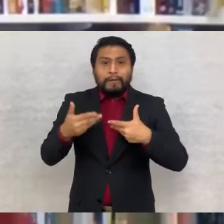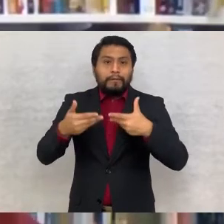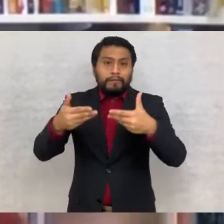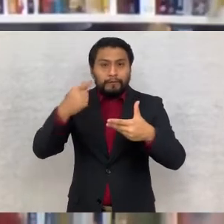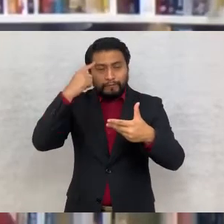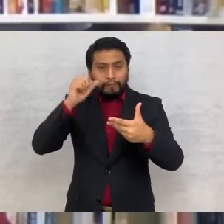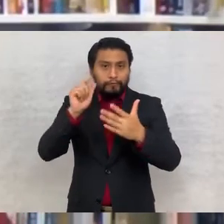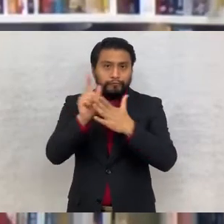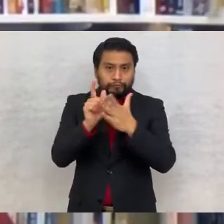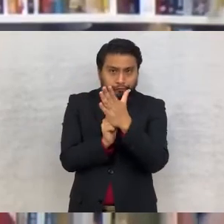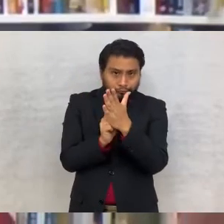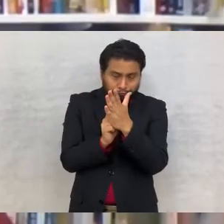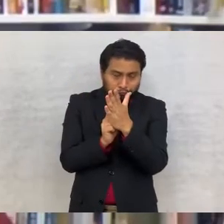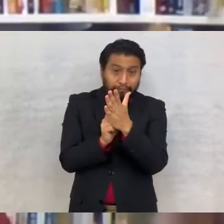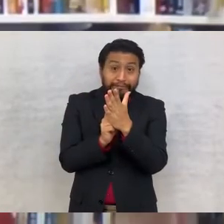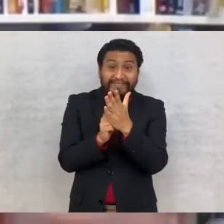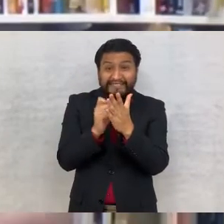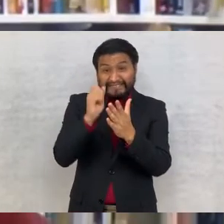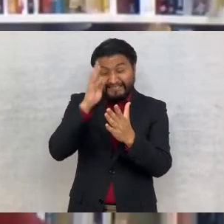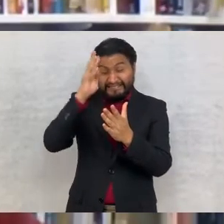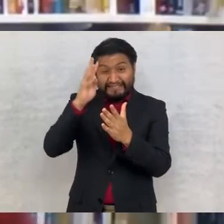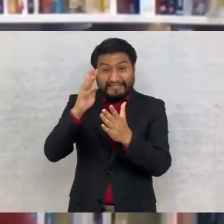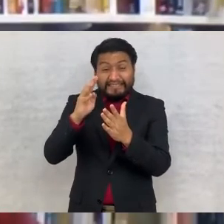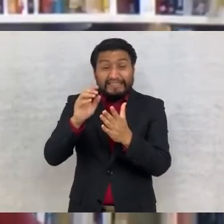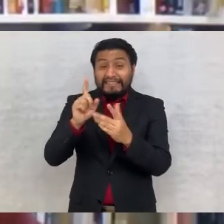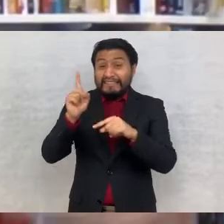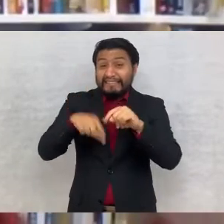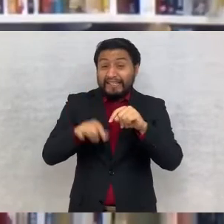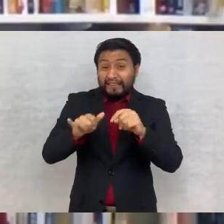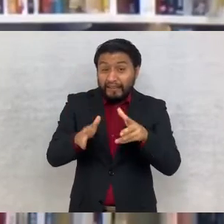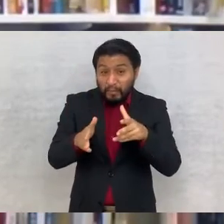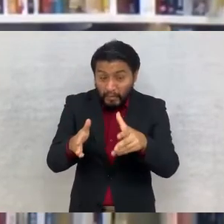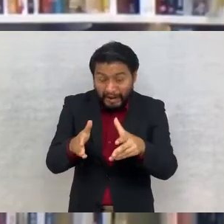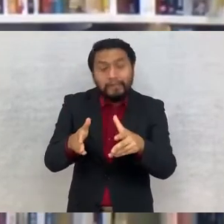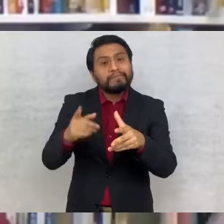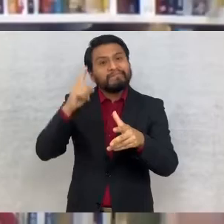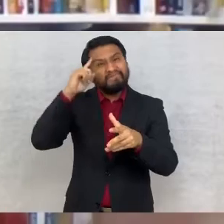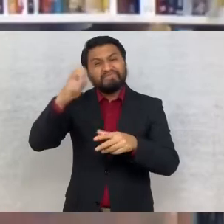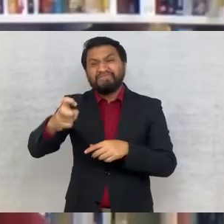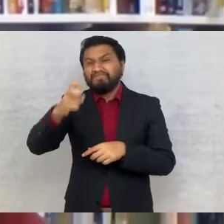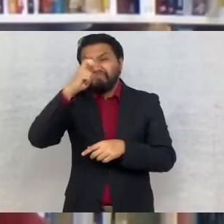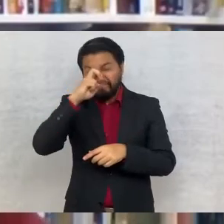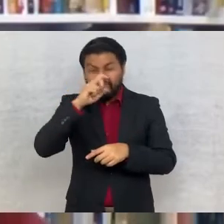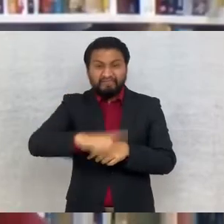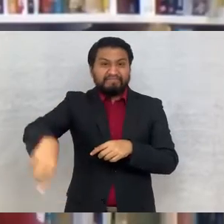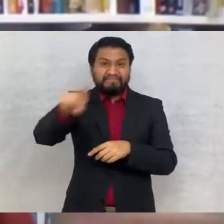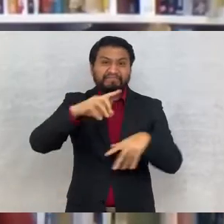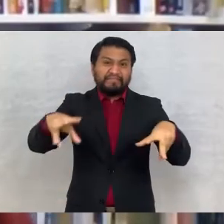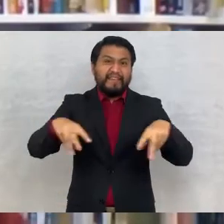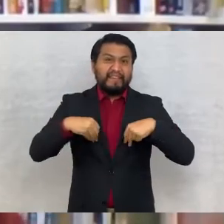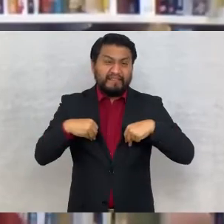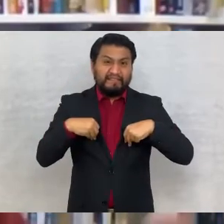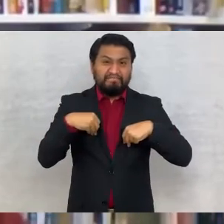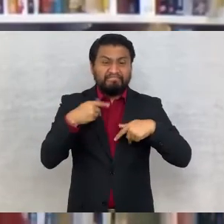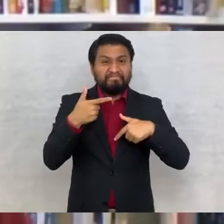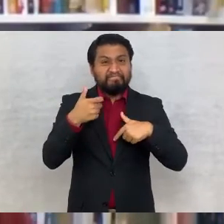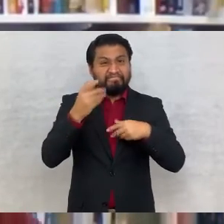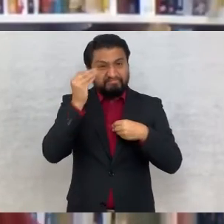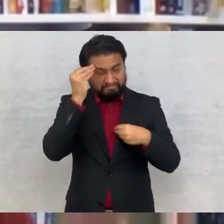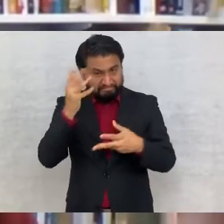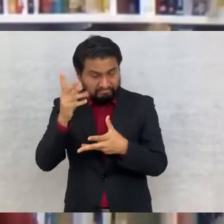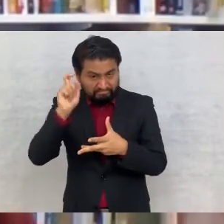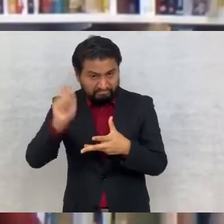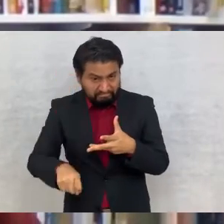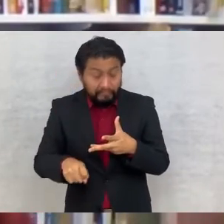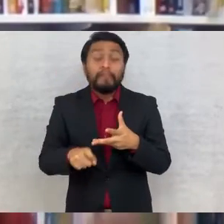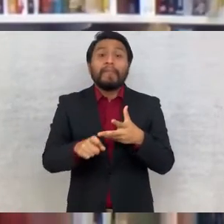liberalism that was deployed within the rule of law, and when it could not do it that way, forcing the establishment states of exception.